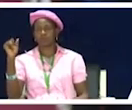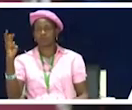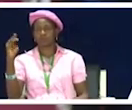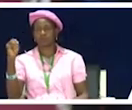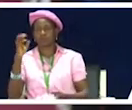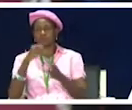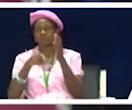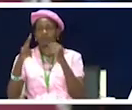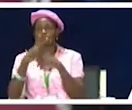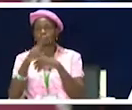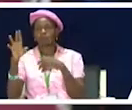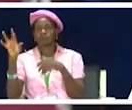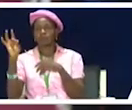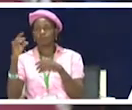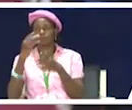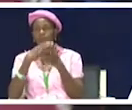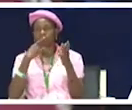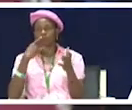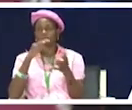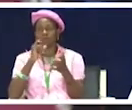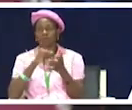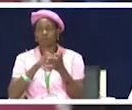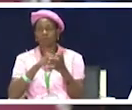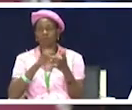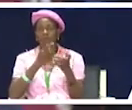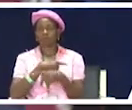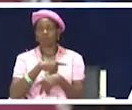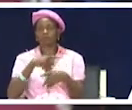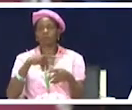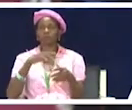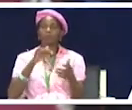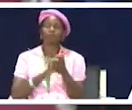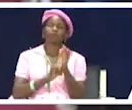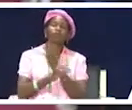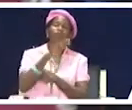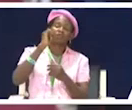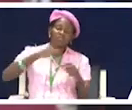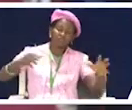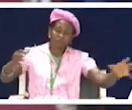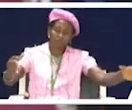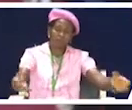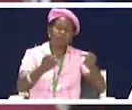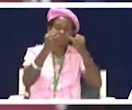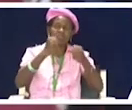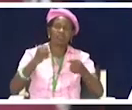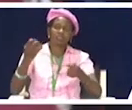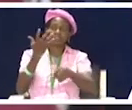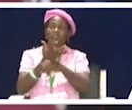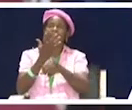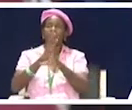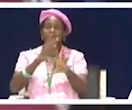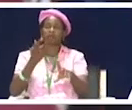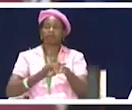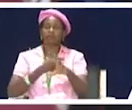somebody referred to it earlier this evening. God can pick up a beggar from the